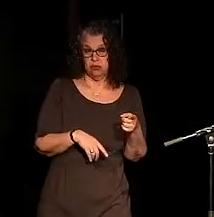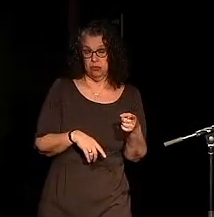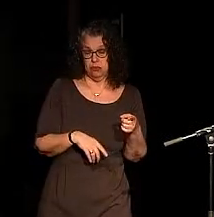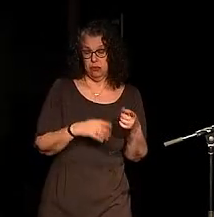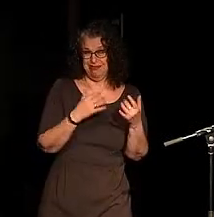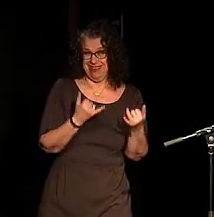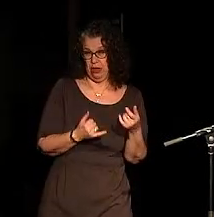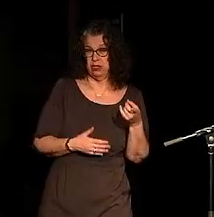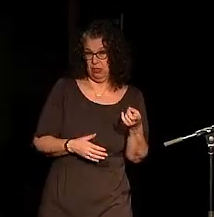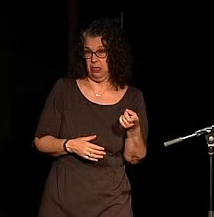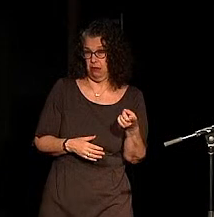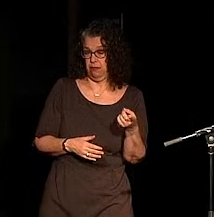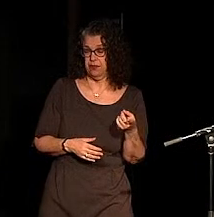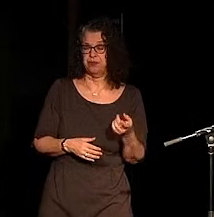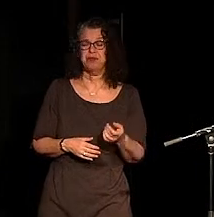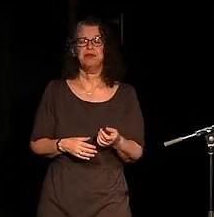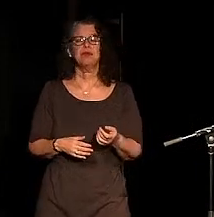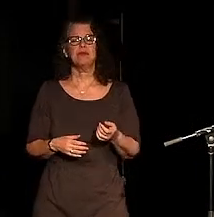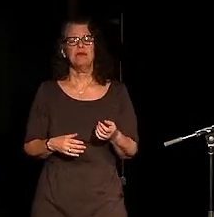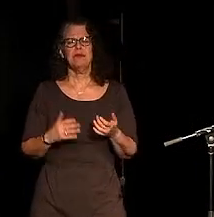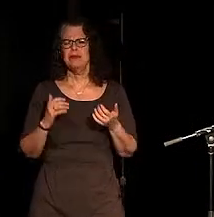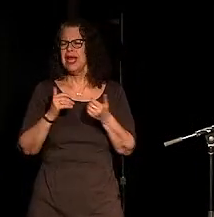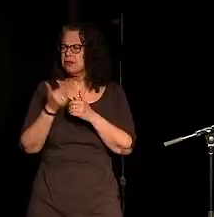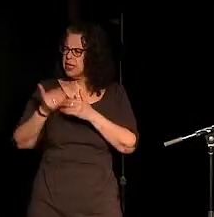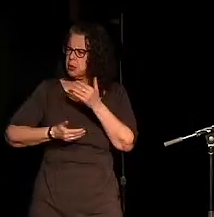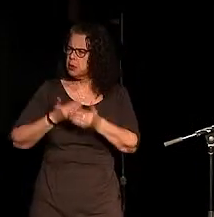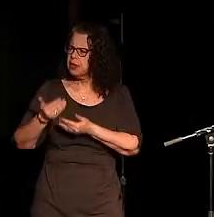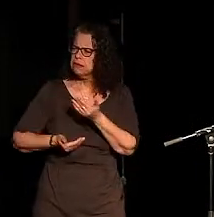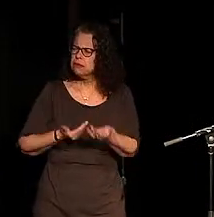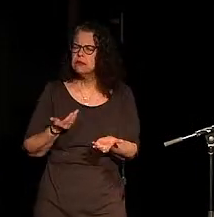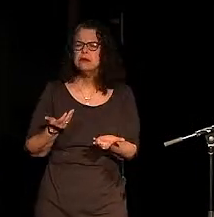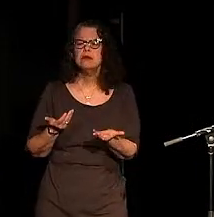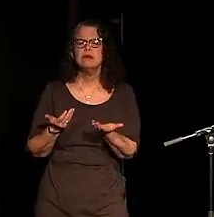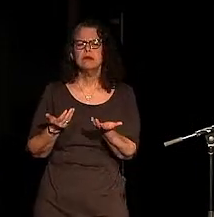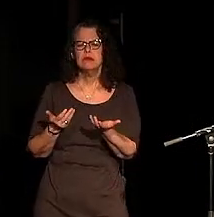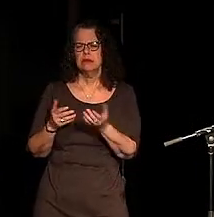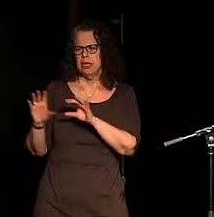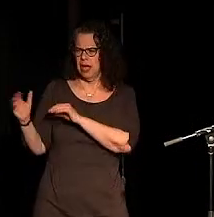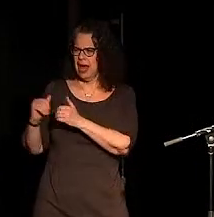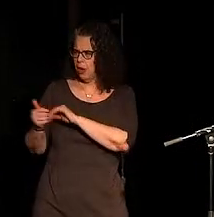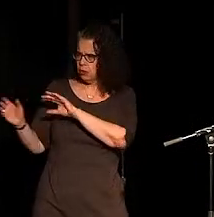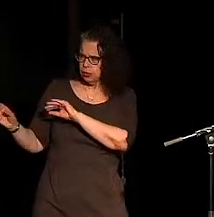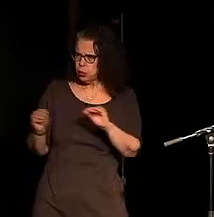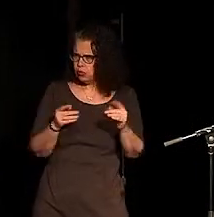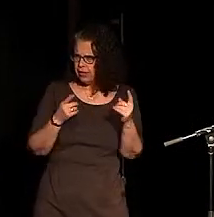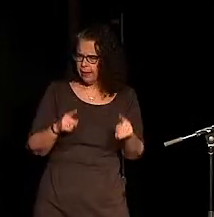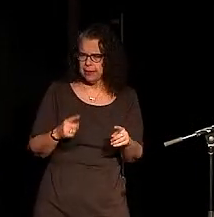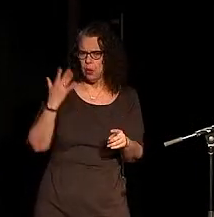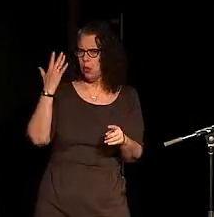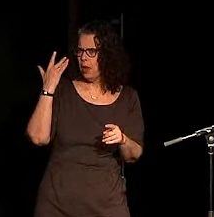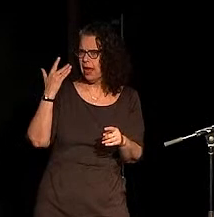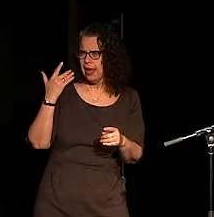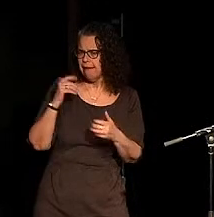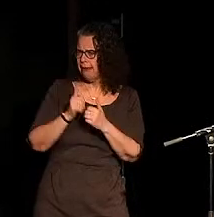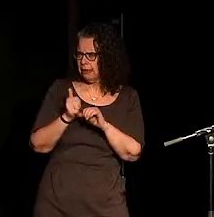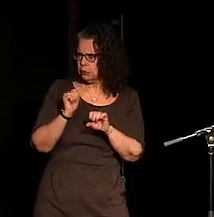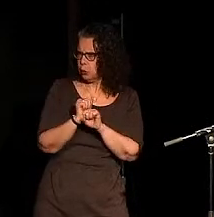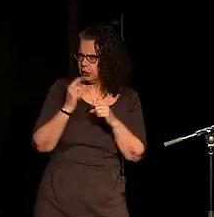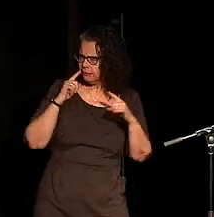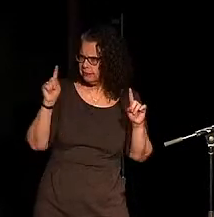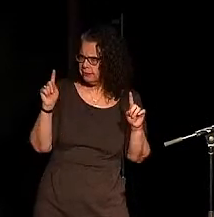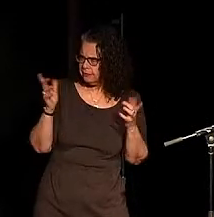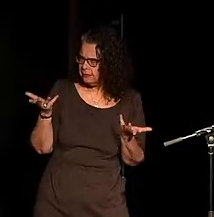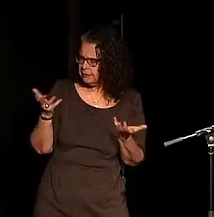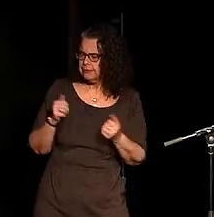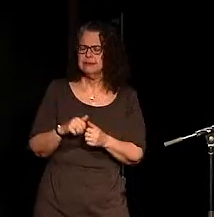advising is now. How is that going? How'd the move go? Why'd you do it? And how's it working? I